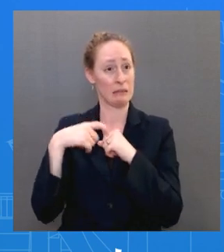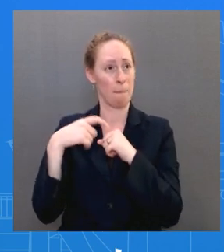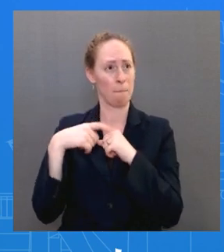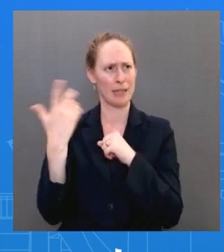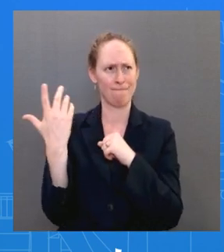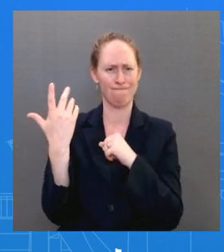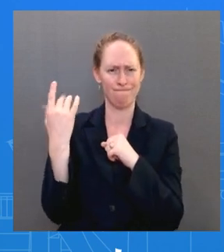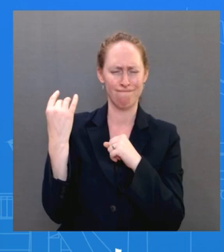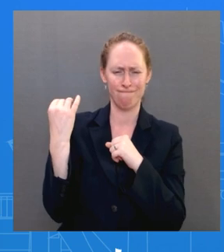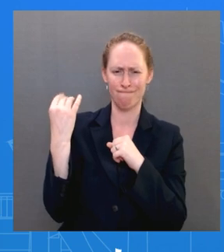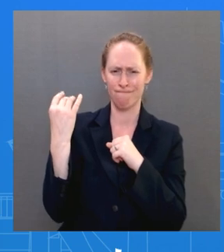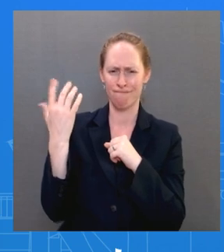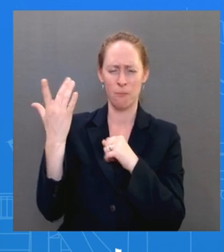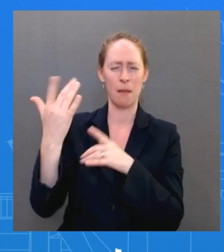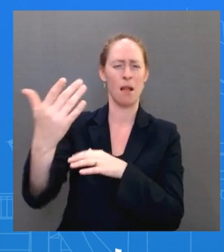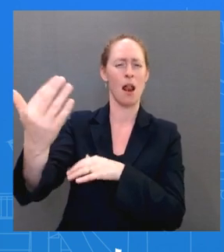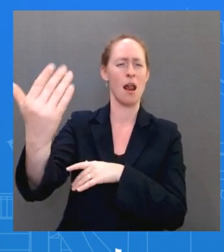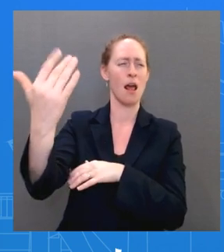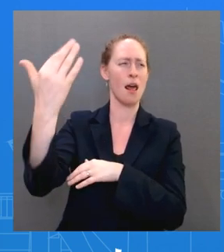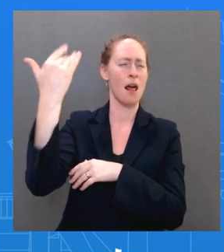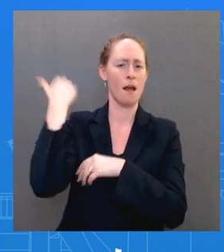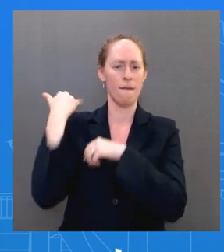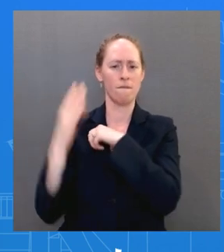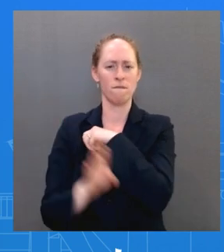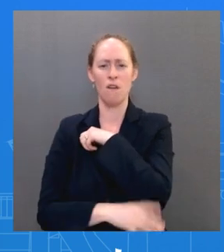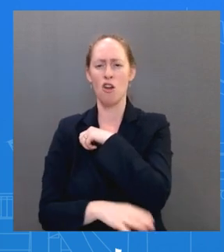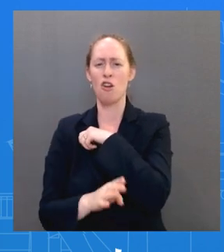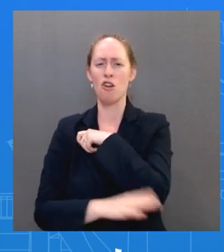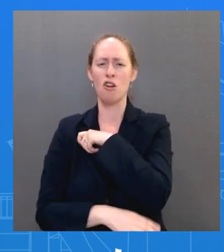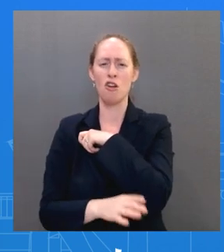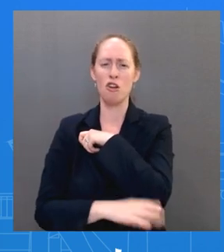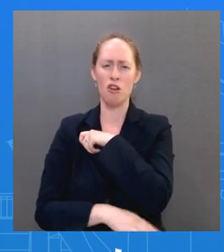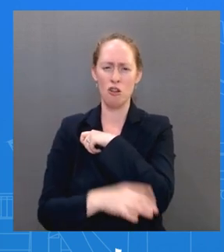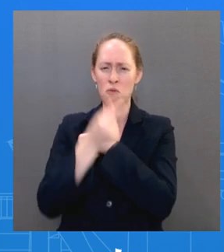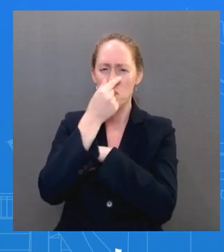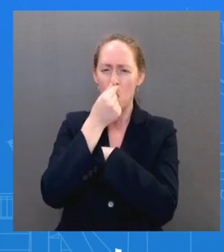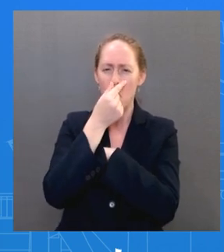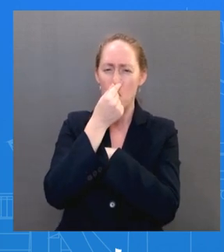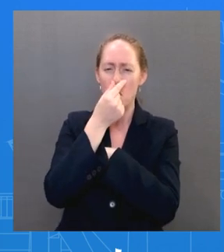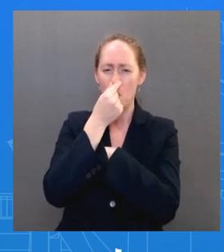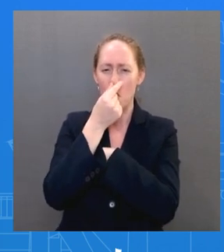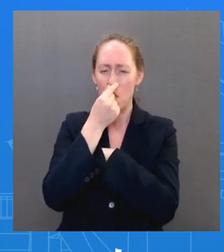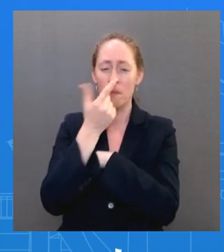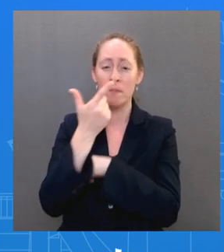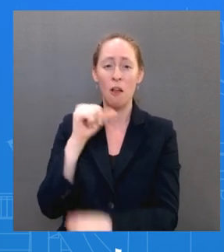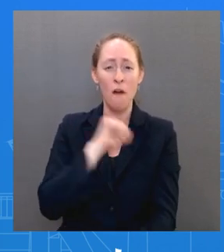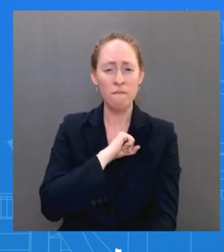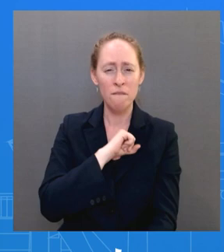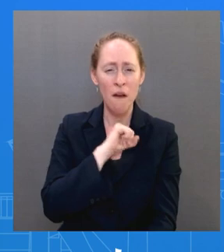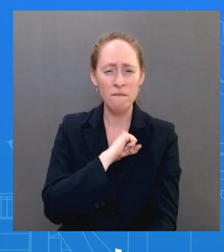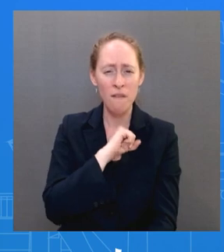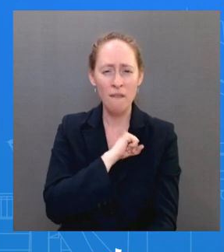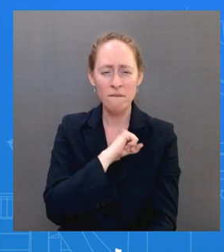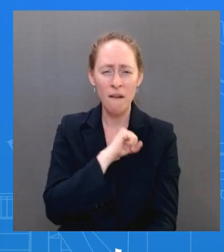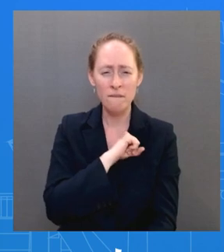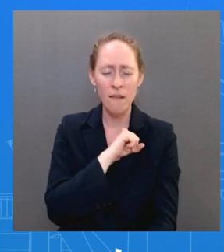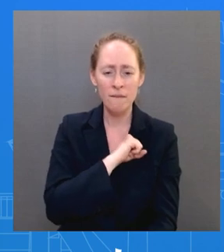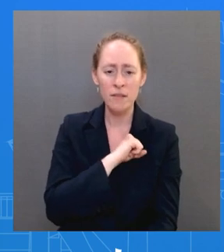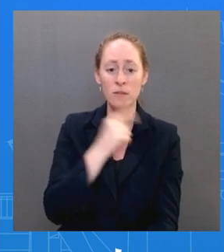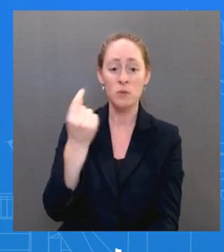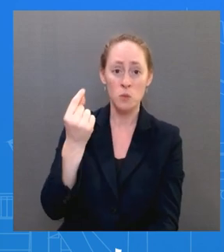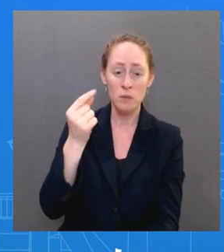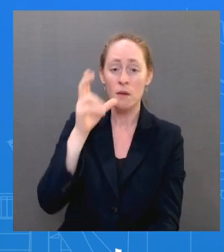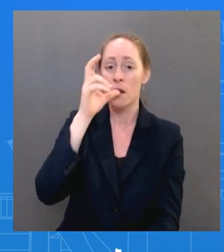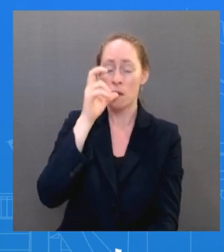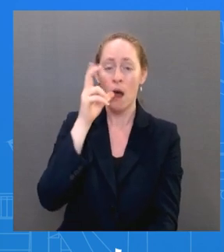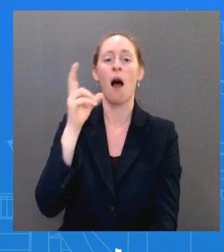he also had a little bit of cough that comes with viral syndromes and used it. So he does not use it on a regular basis. It's not part of his regular medications, but